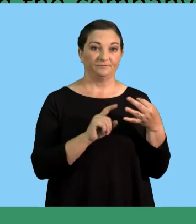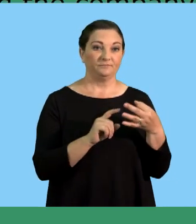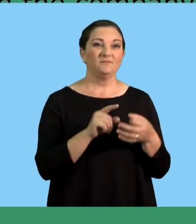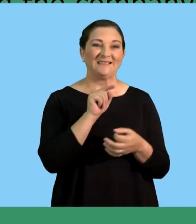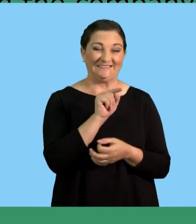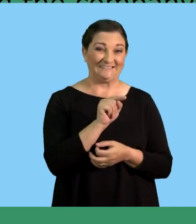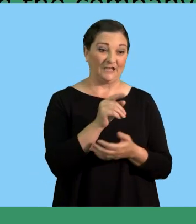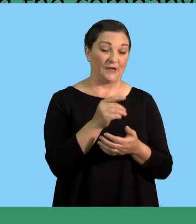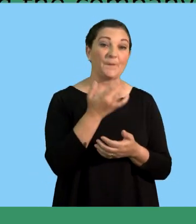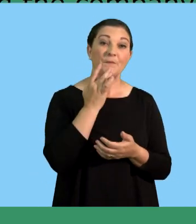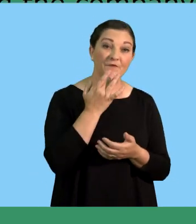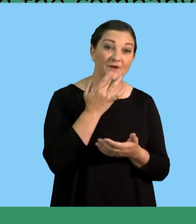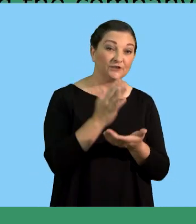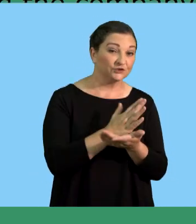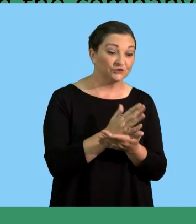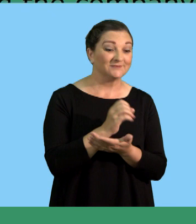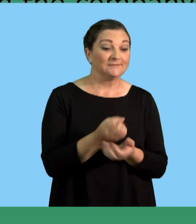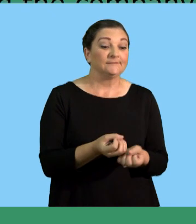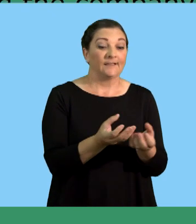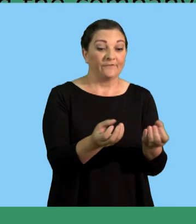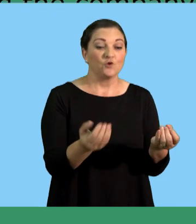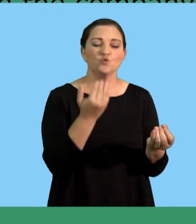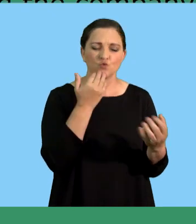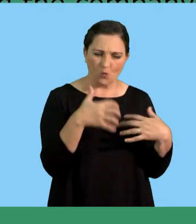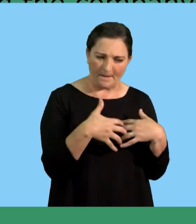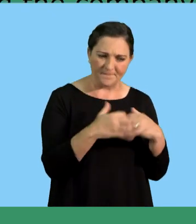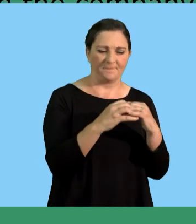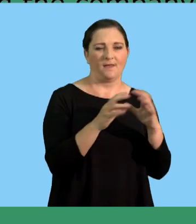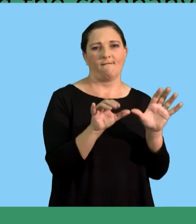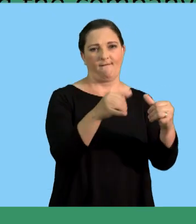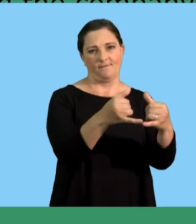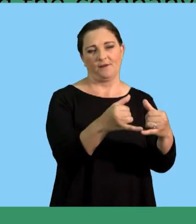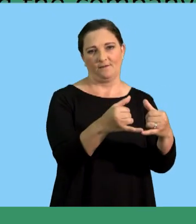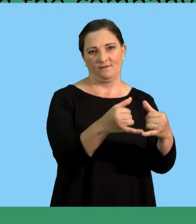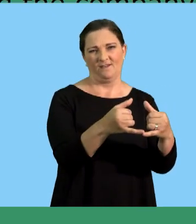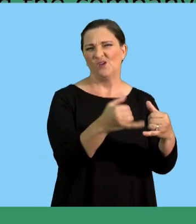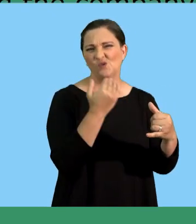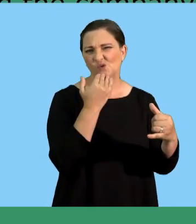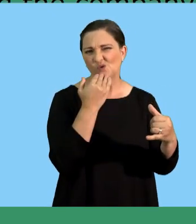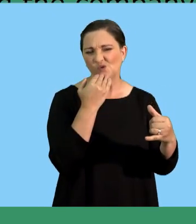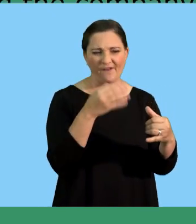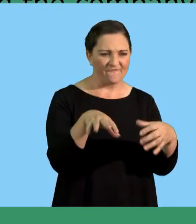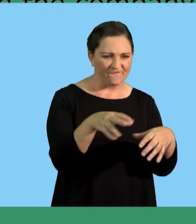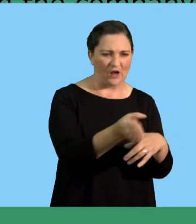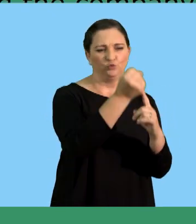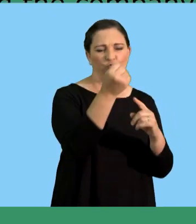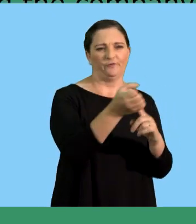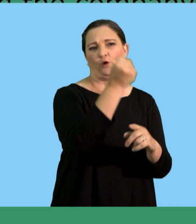Then these shares are issued to shareholders who started the company. So this would be your founders.